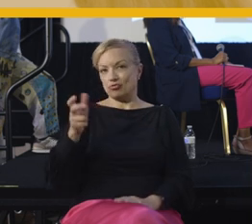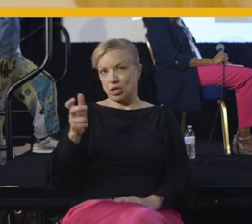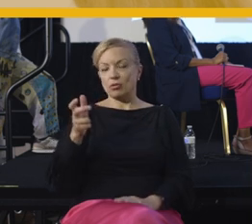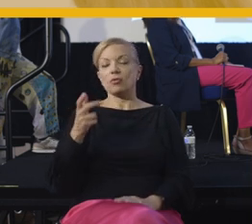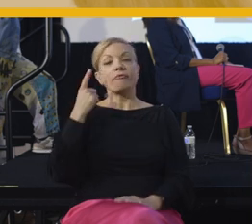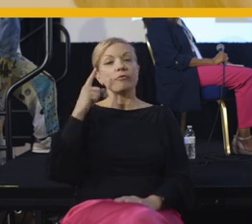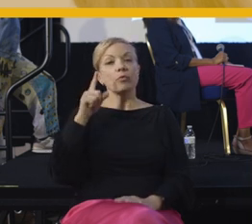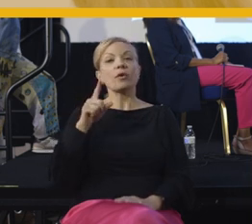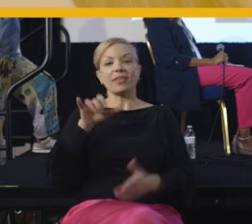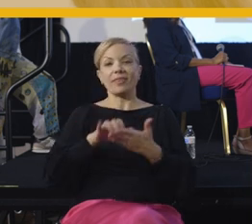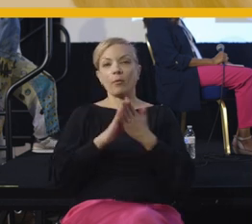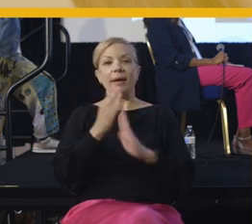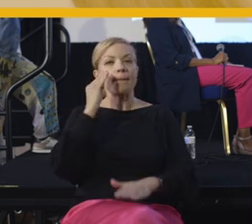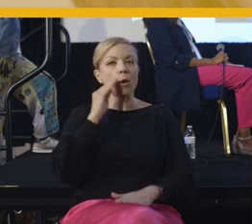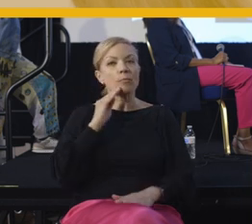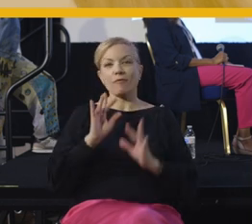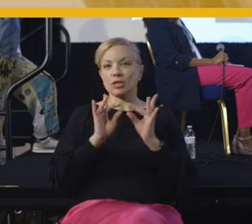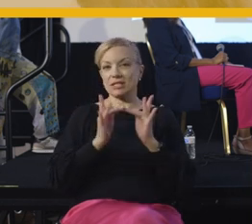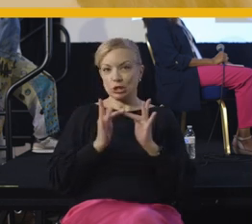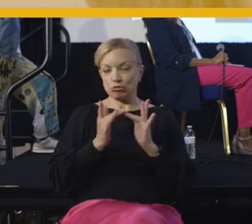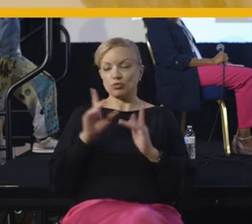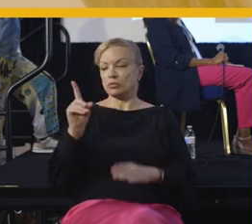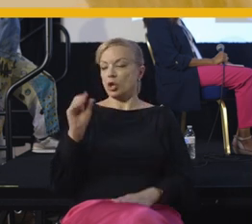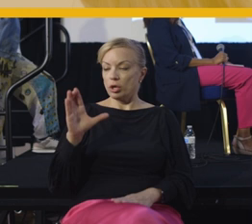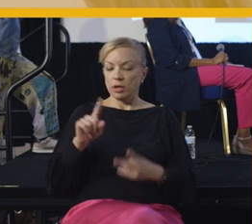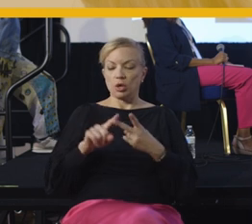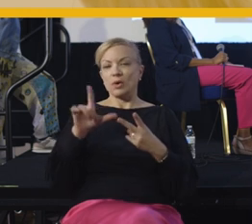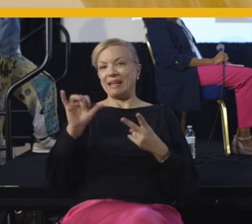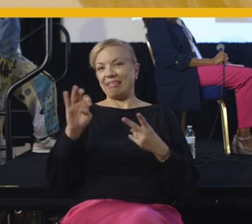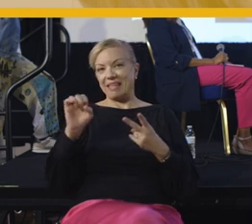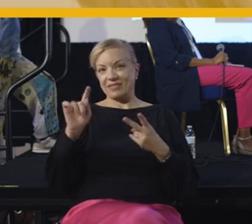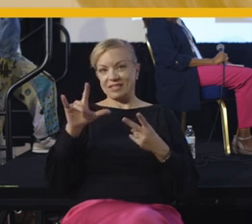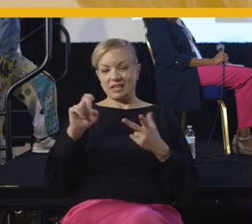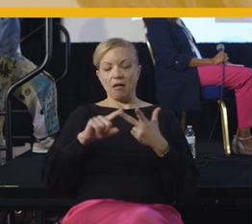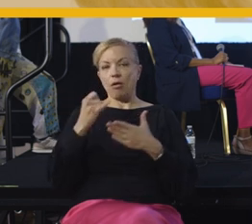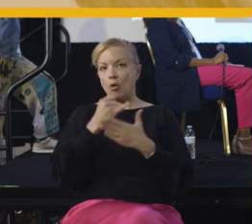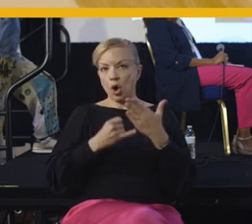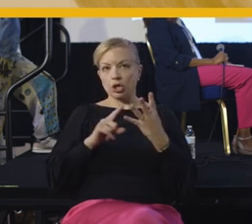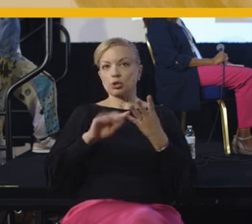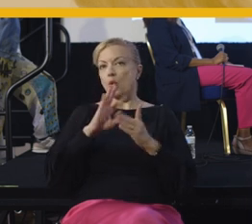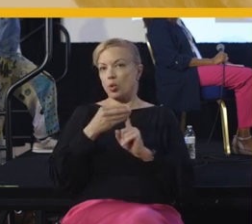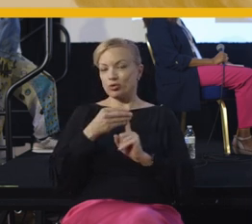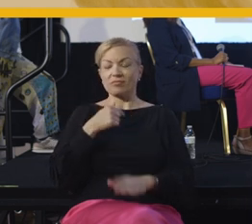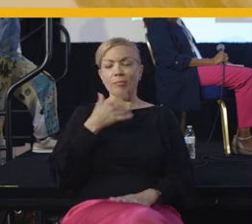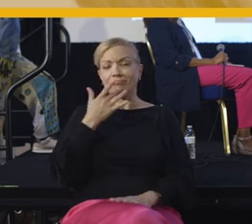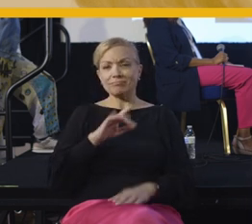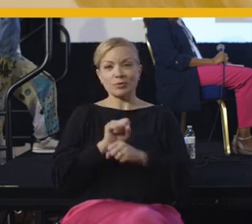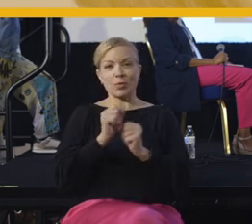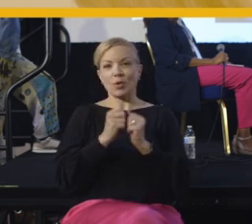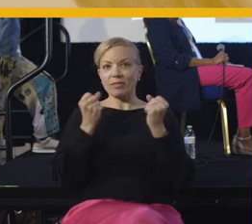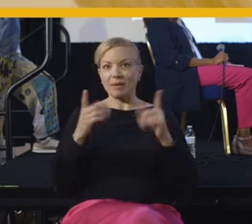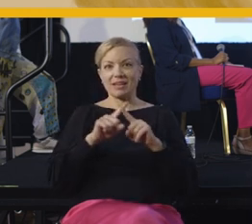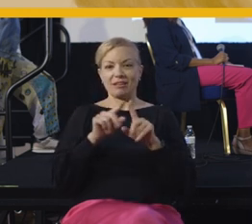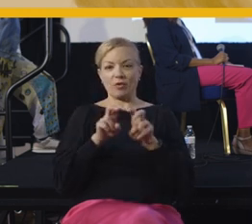to make it the home of some of our best digital documentary, lifestyle, and arts and culture content. I've been fortunate to work with a lot of the